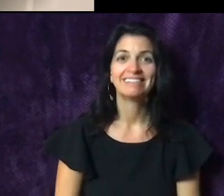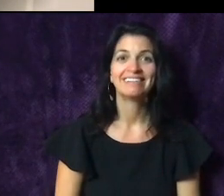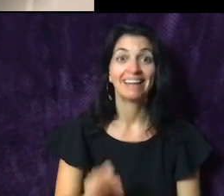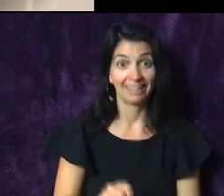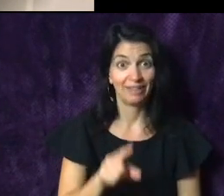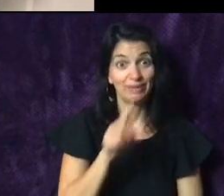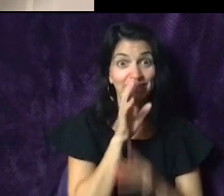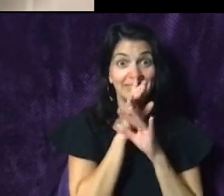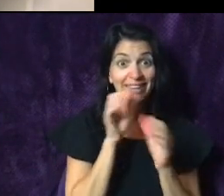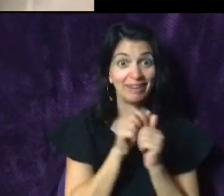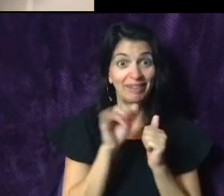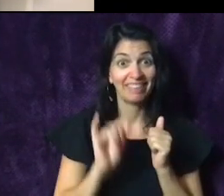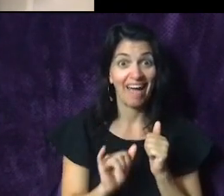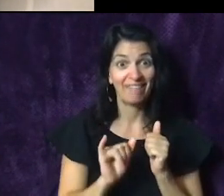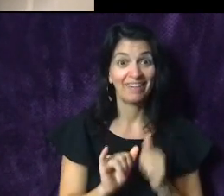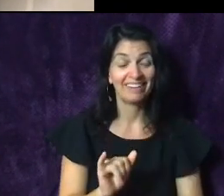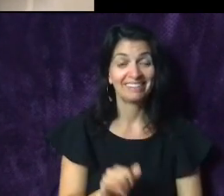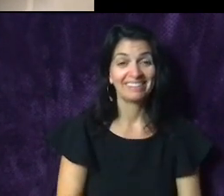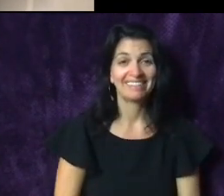Can you sing along with that one?